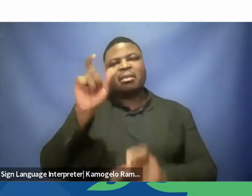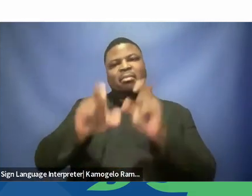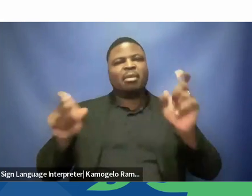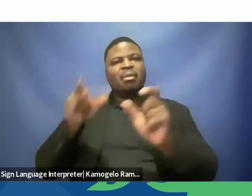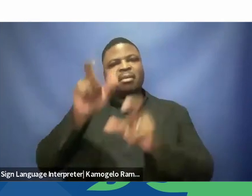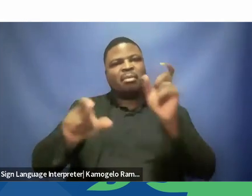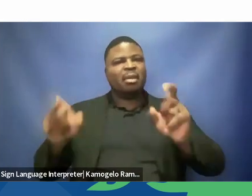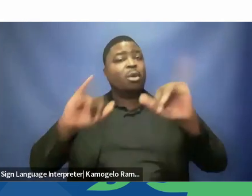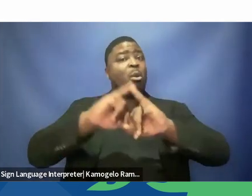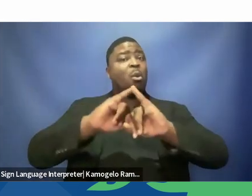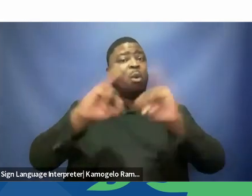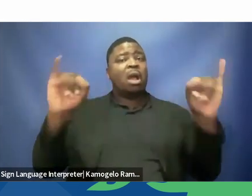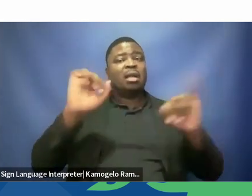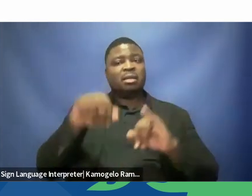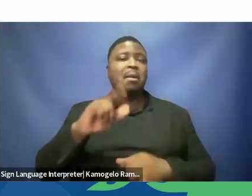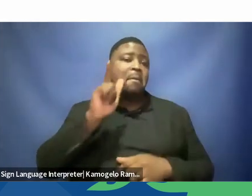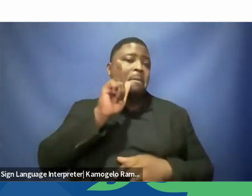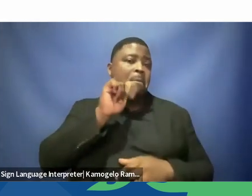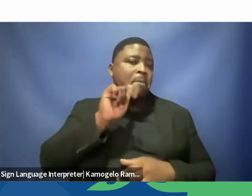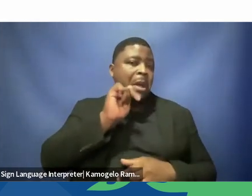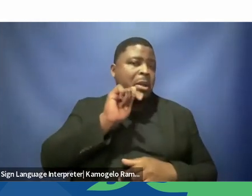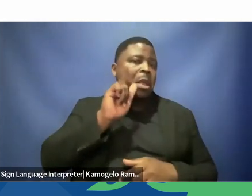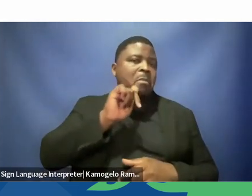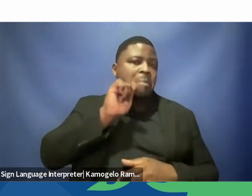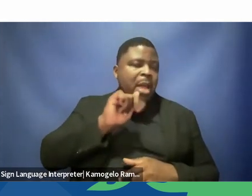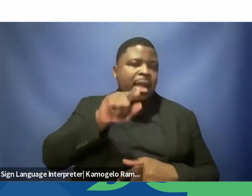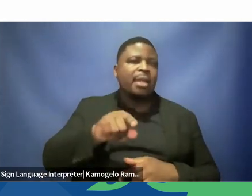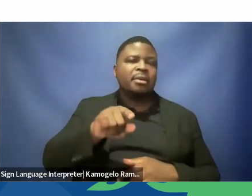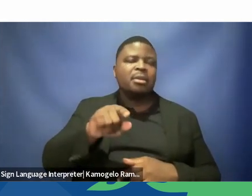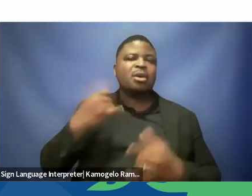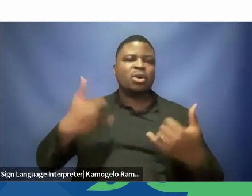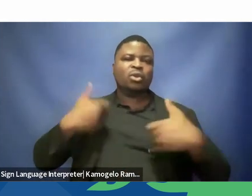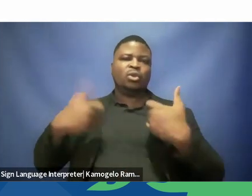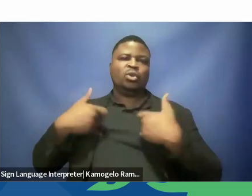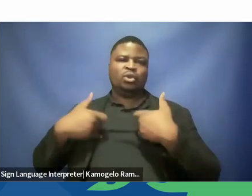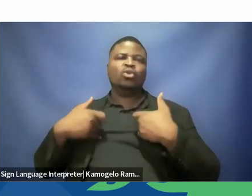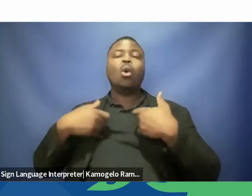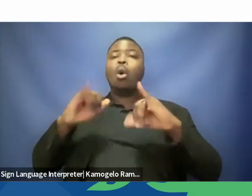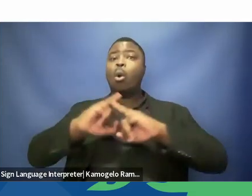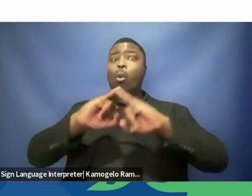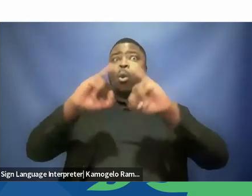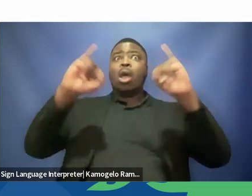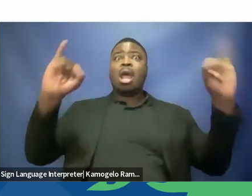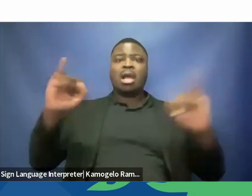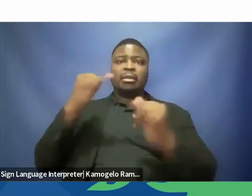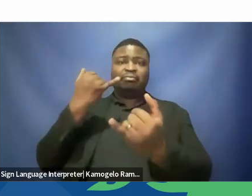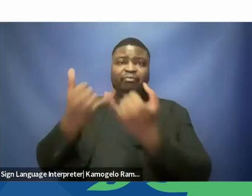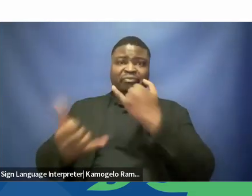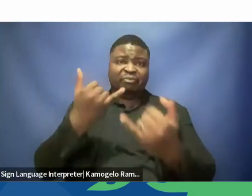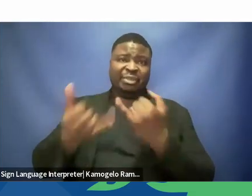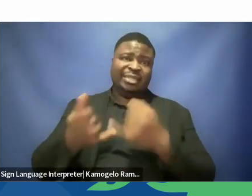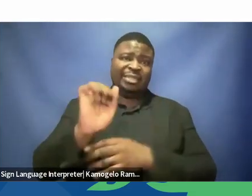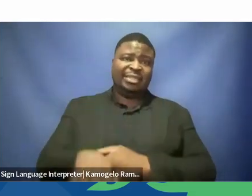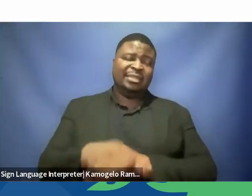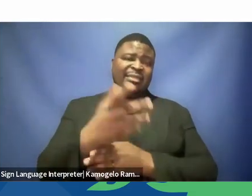encounters. So it's men who enjoy engaging in acts of BDSM, extreme sexual activities. And there's a